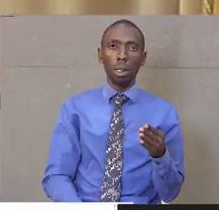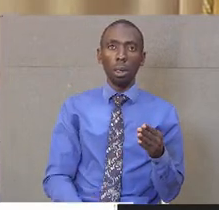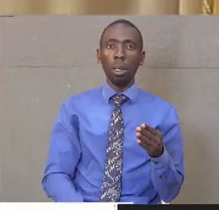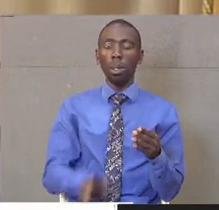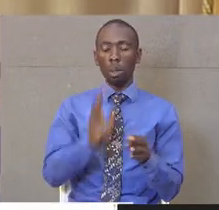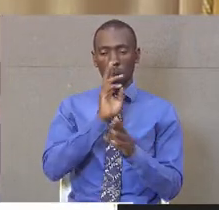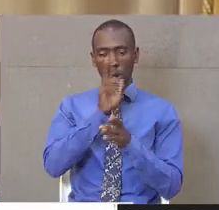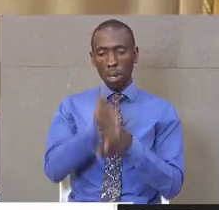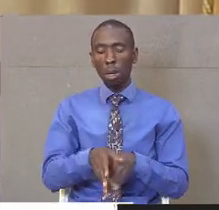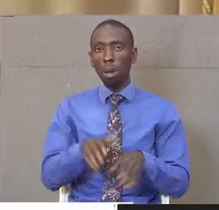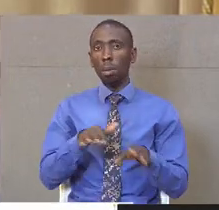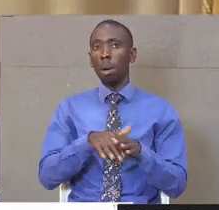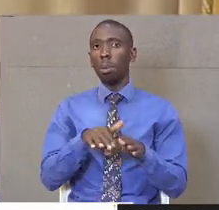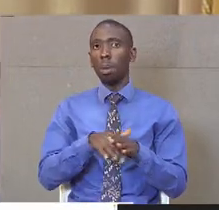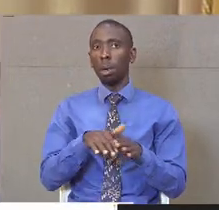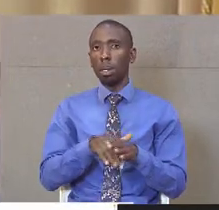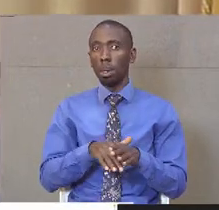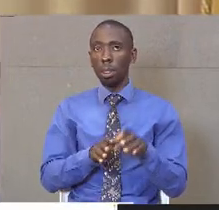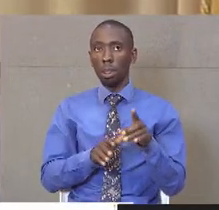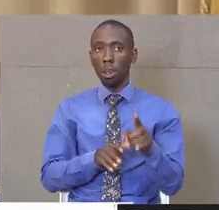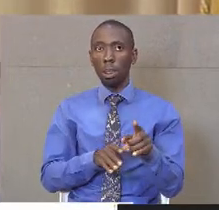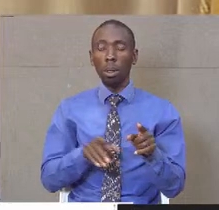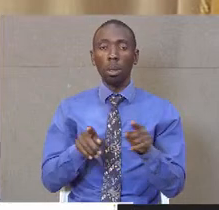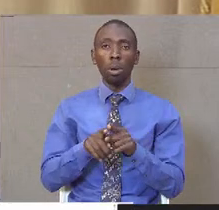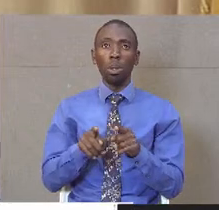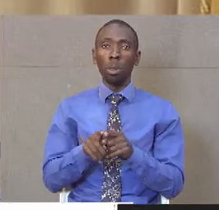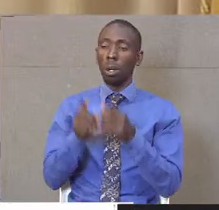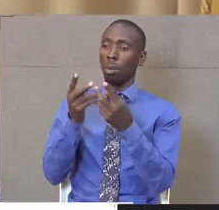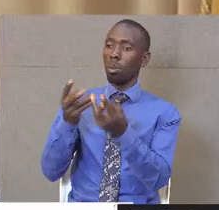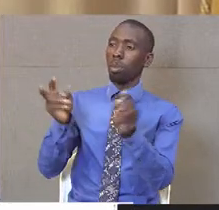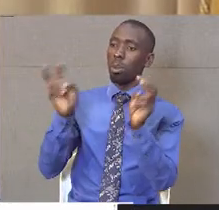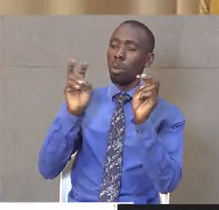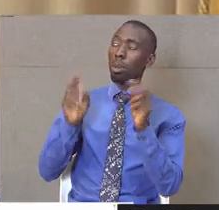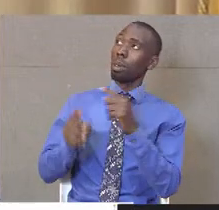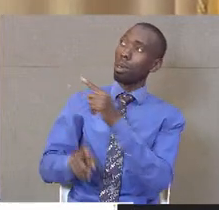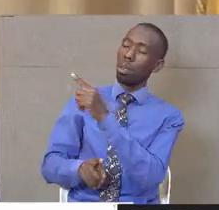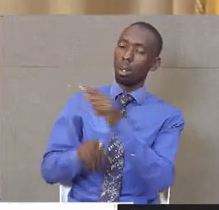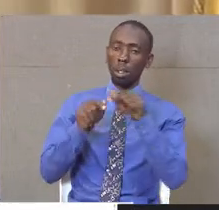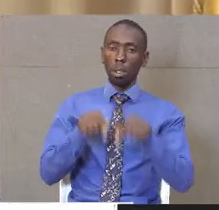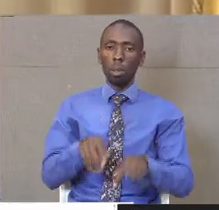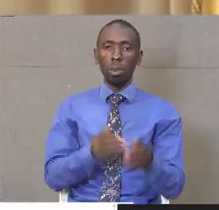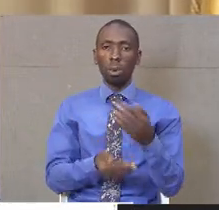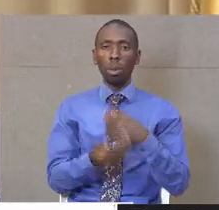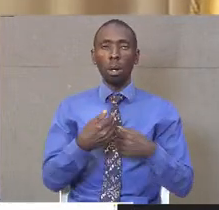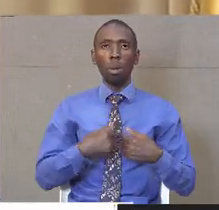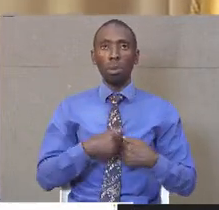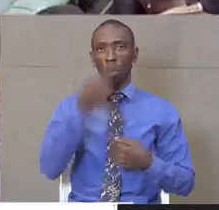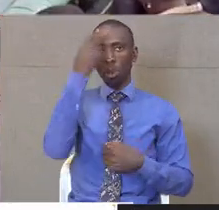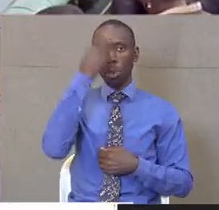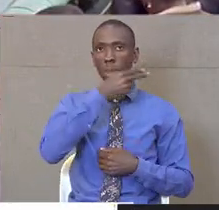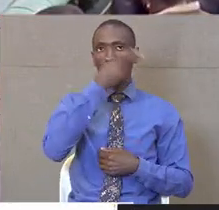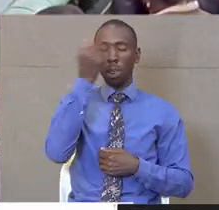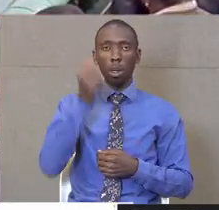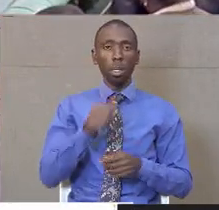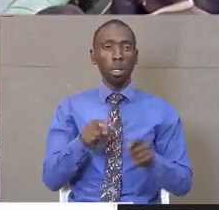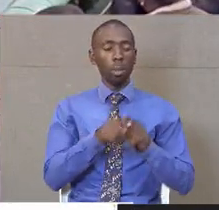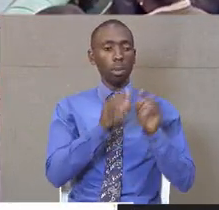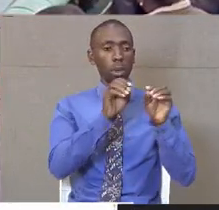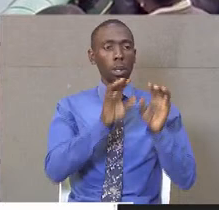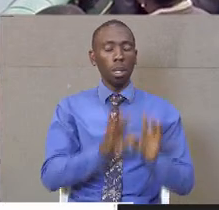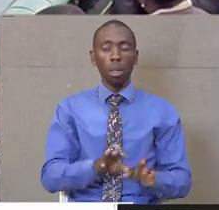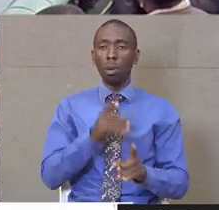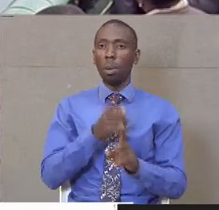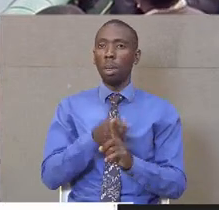Honorable members, in the public gallery this morning, we have students and teachers of Kampala